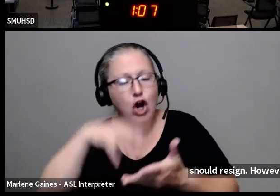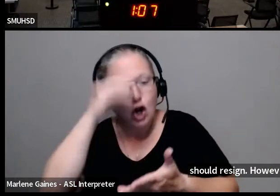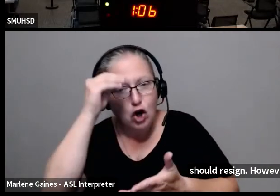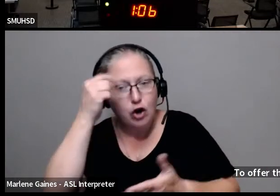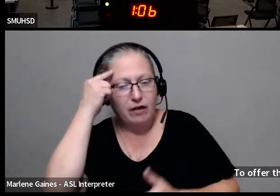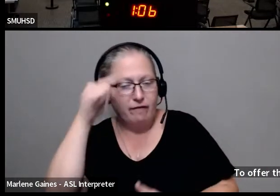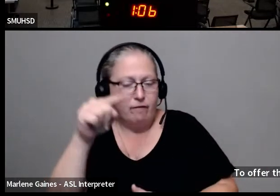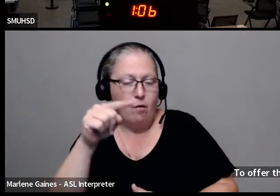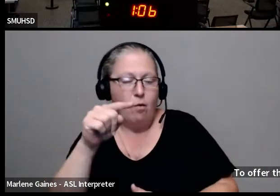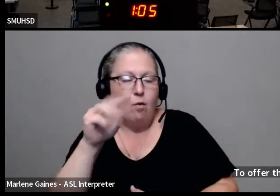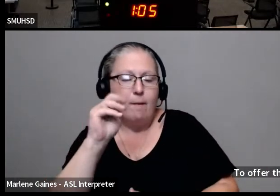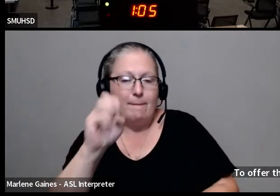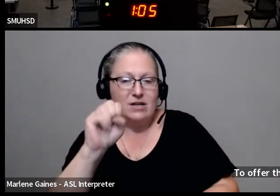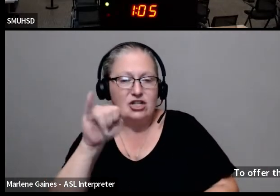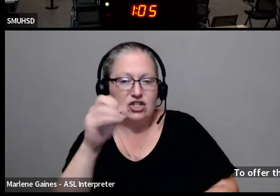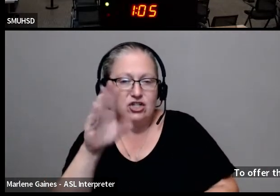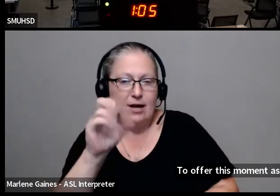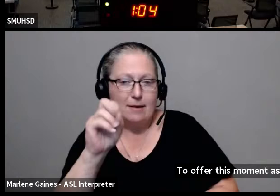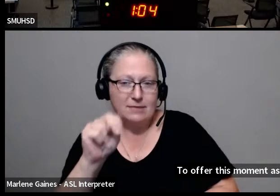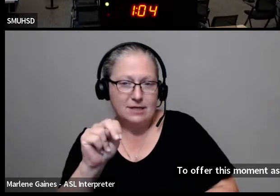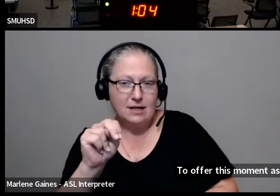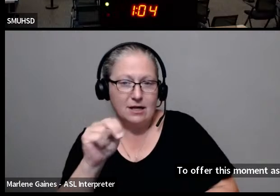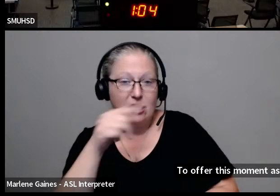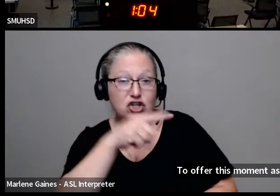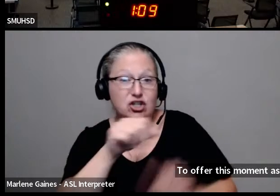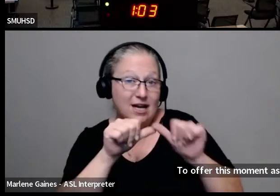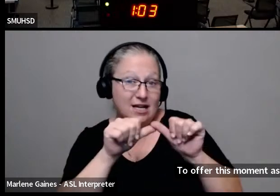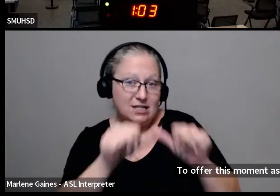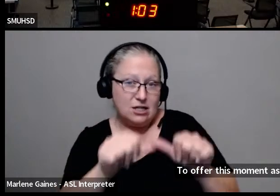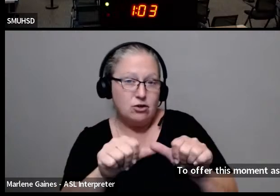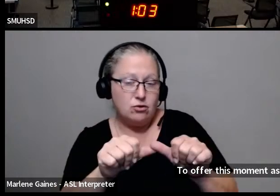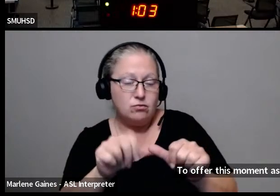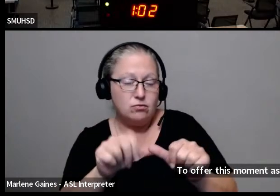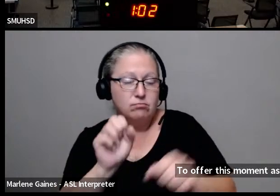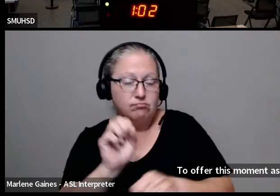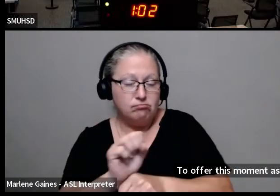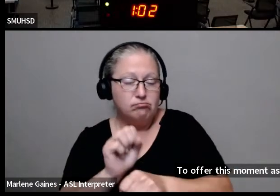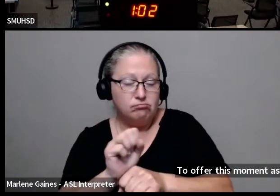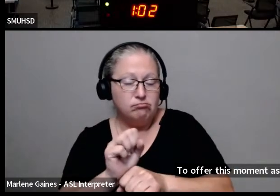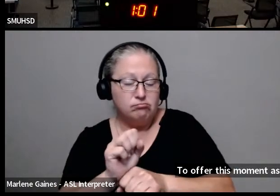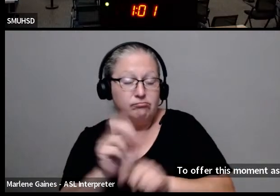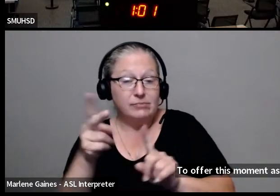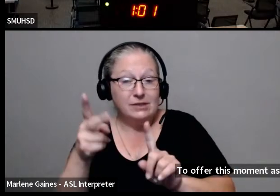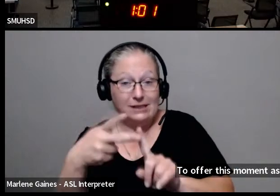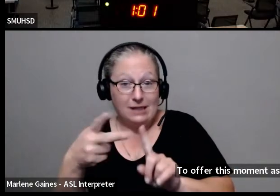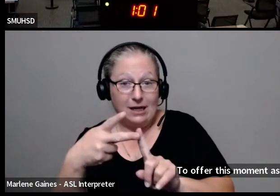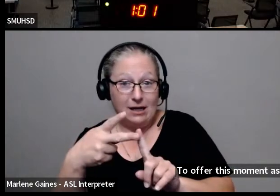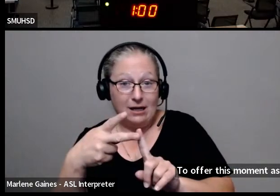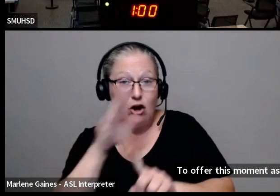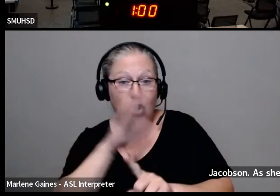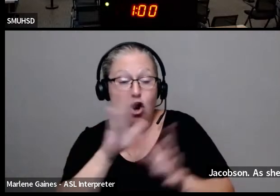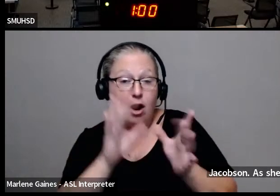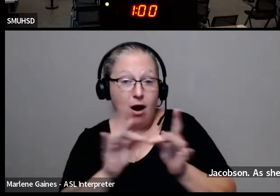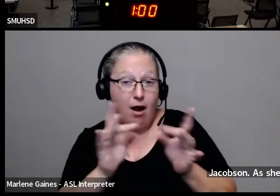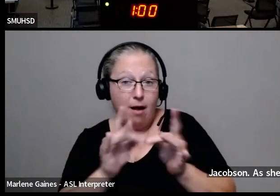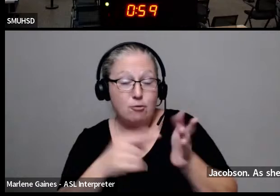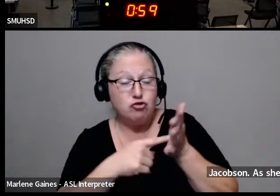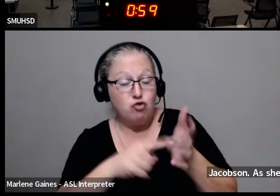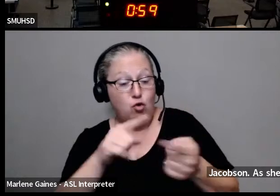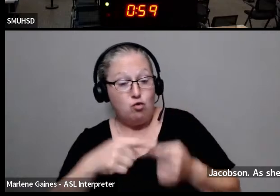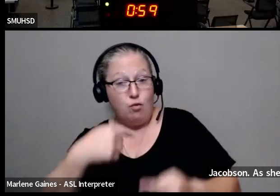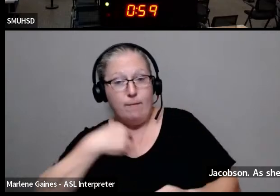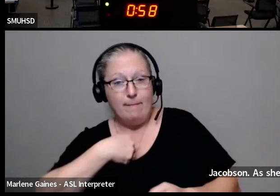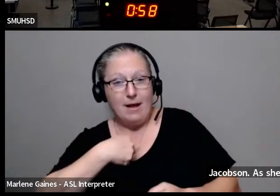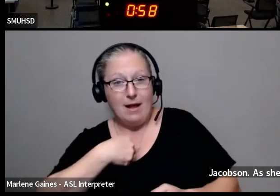Ms. Jacobson as she continues her term. Secondly, her comment indicates to me that